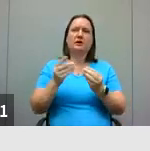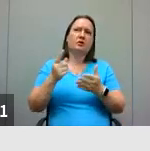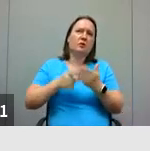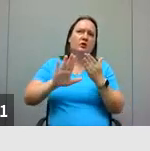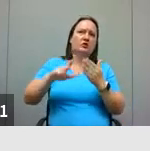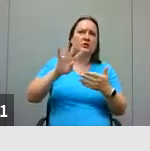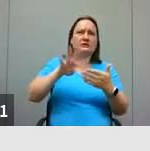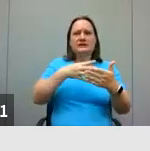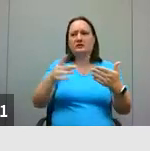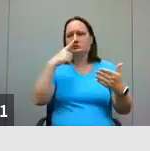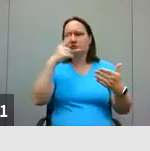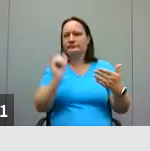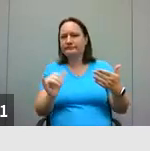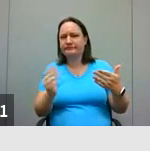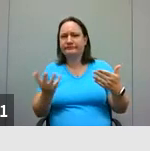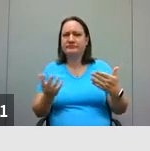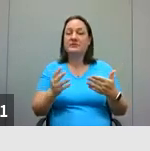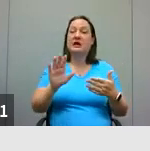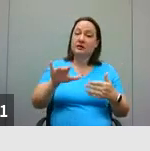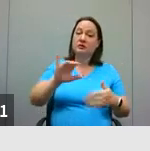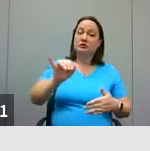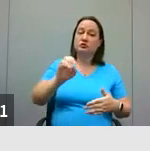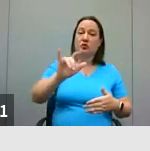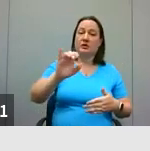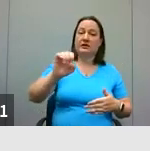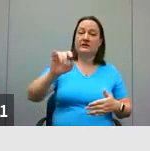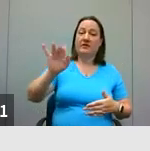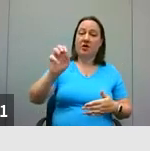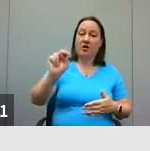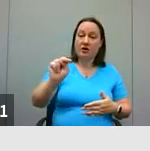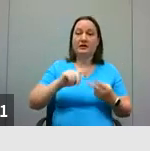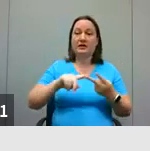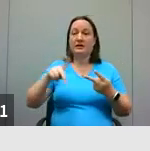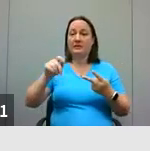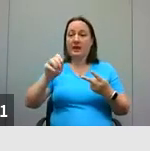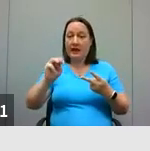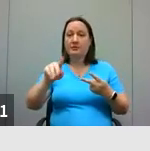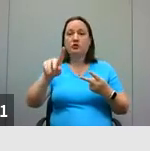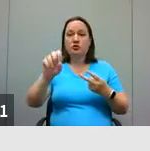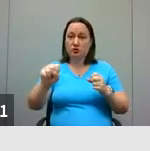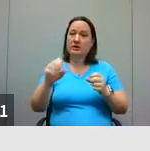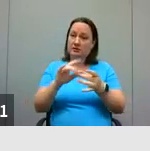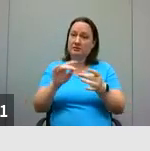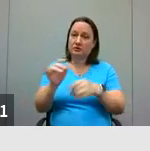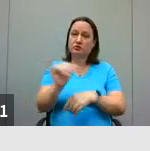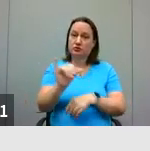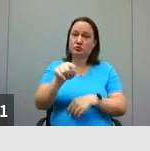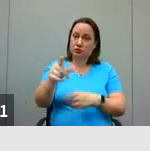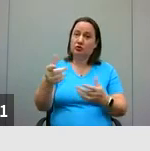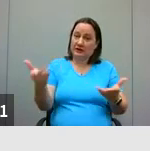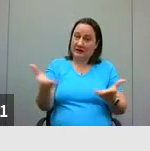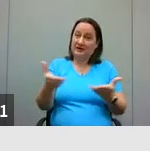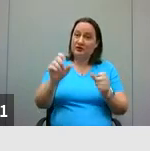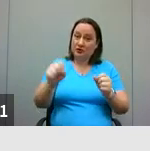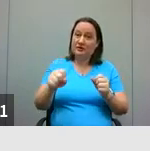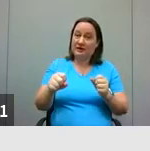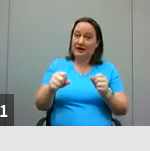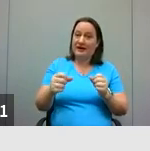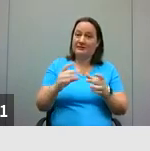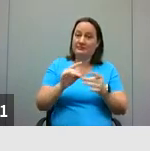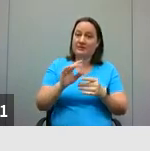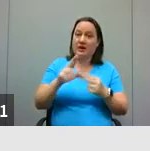look? And even Jolie Fawn and Pam, you can chime in too. You're here, so you can chime in about